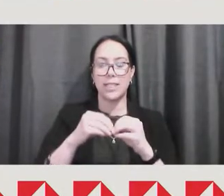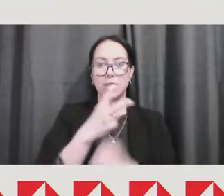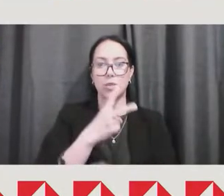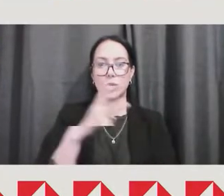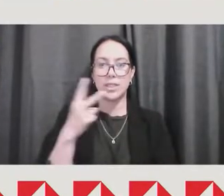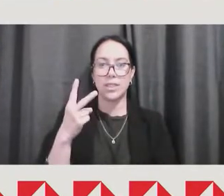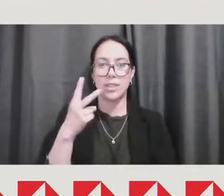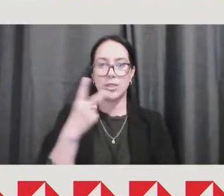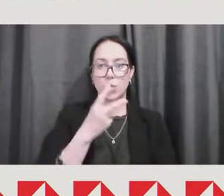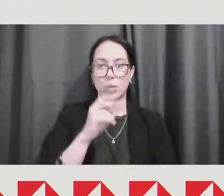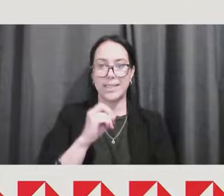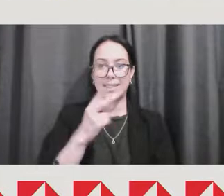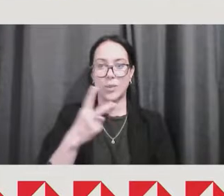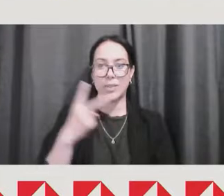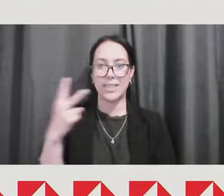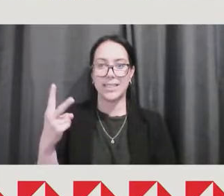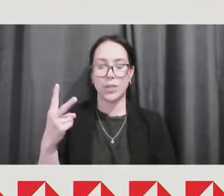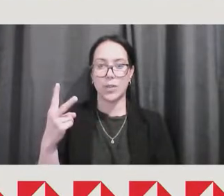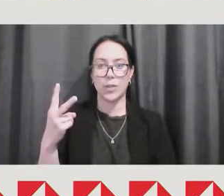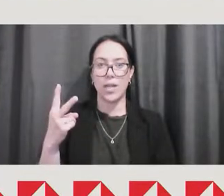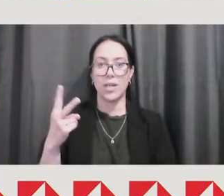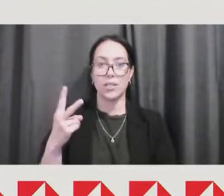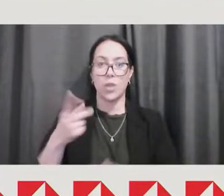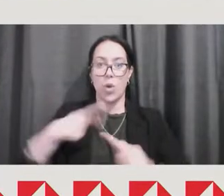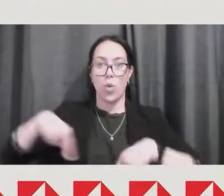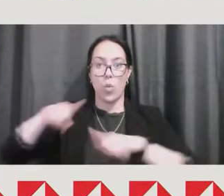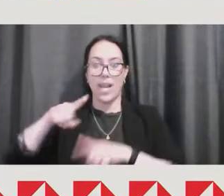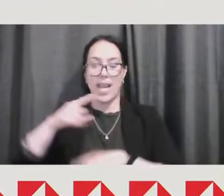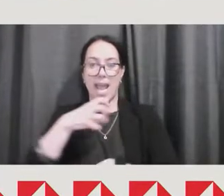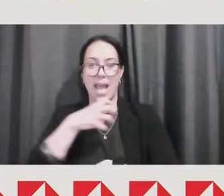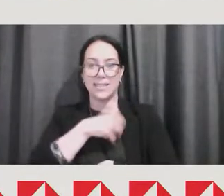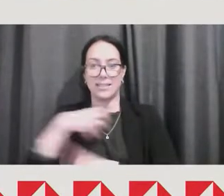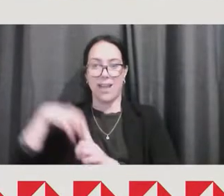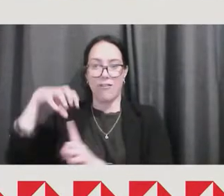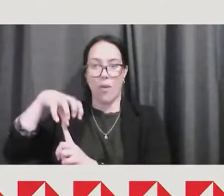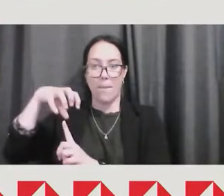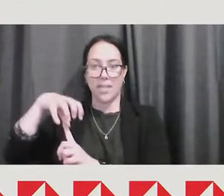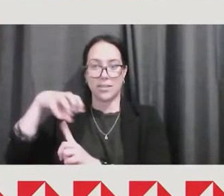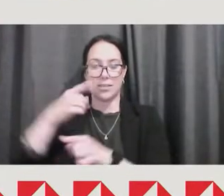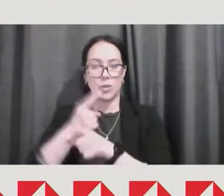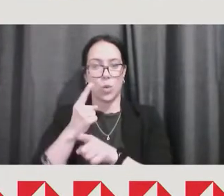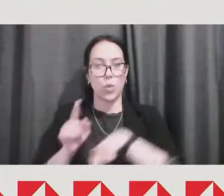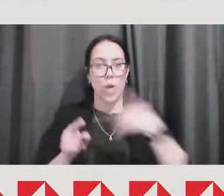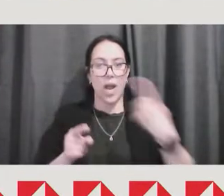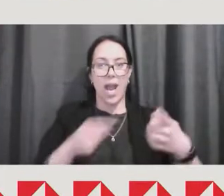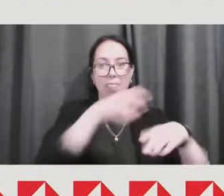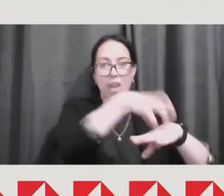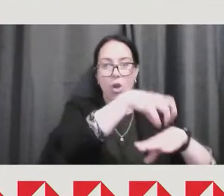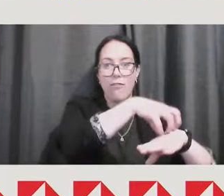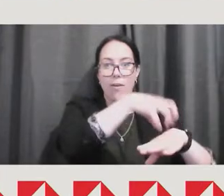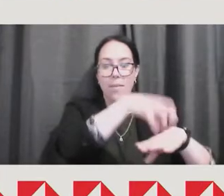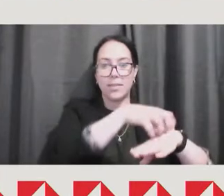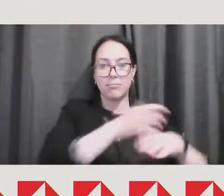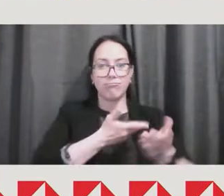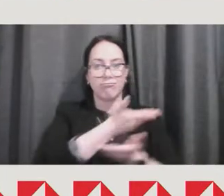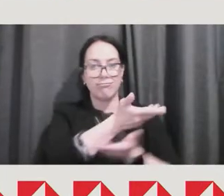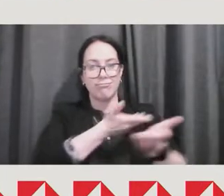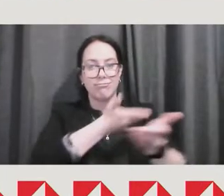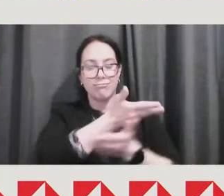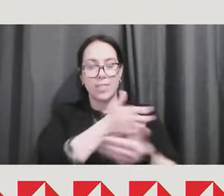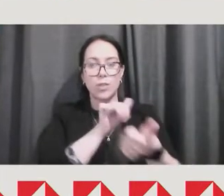is that we as Government had talked to another government organization to co-fund projects specifically building